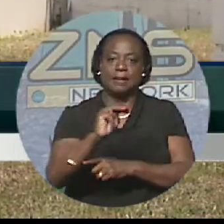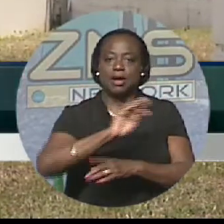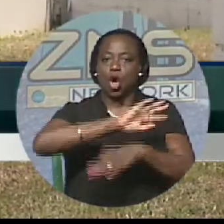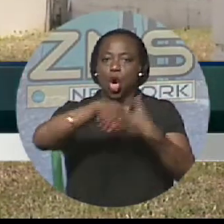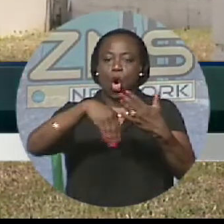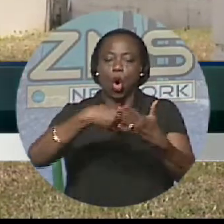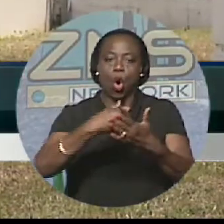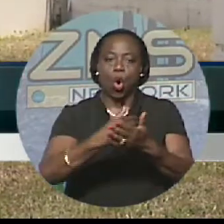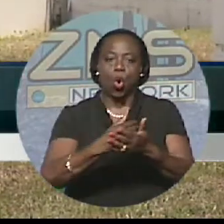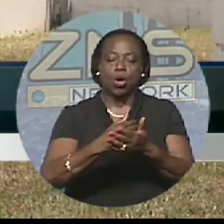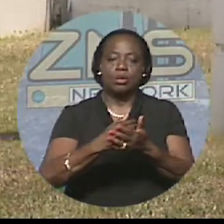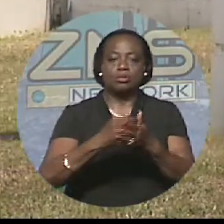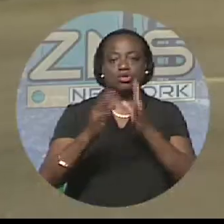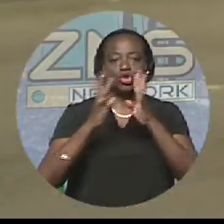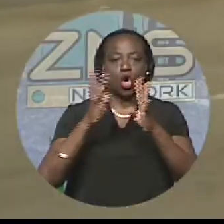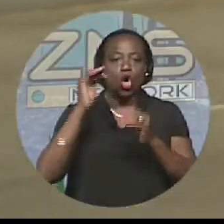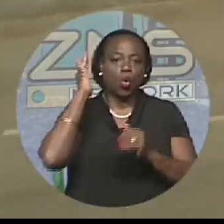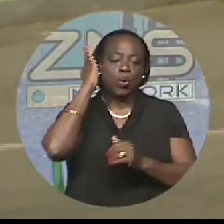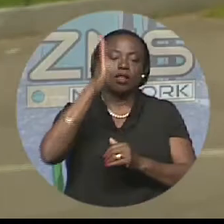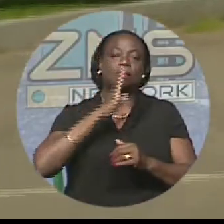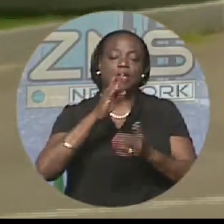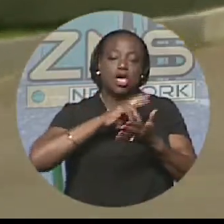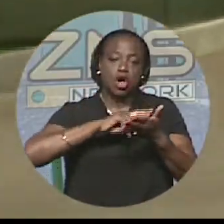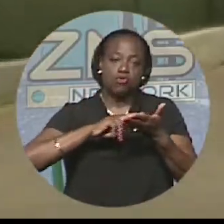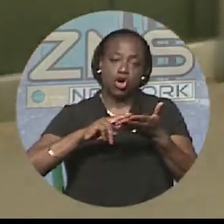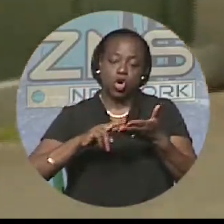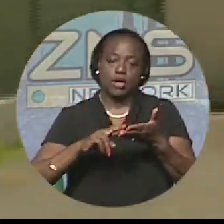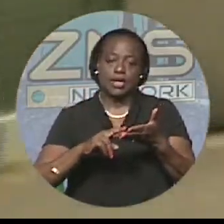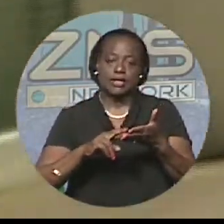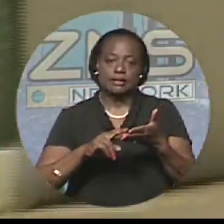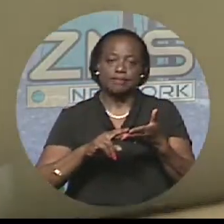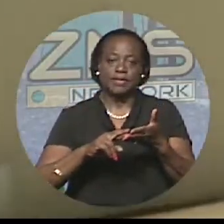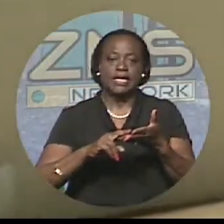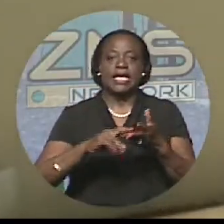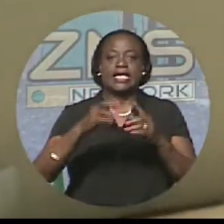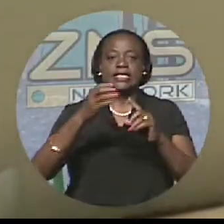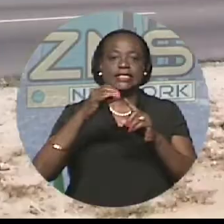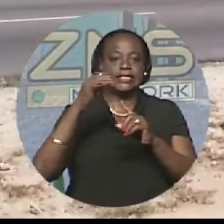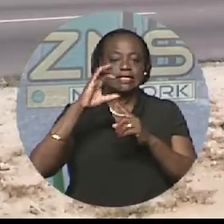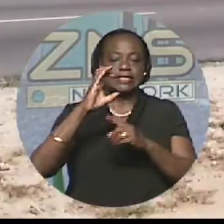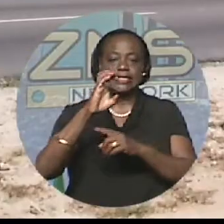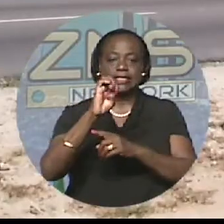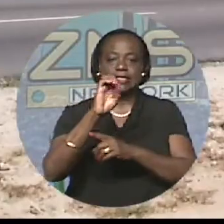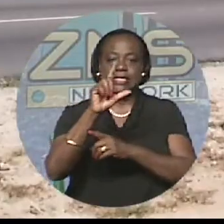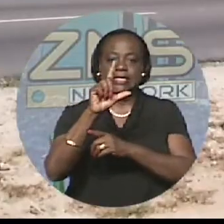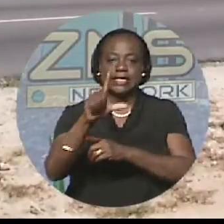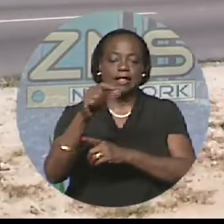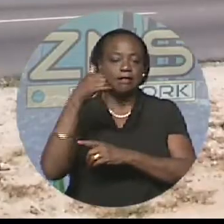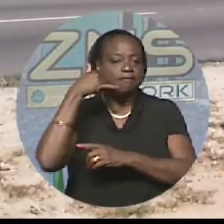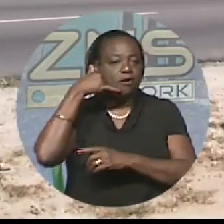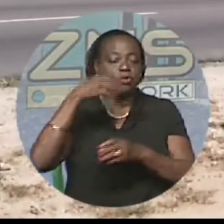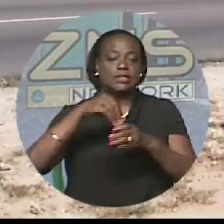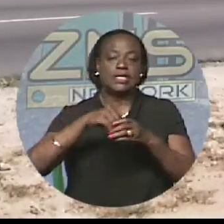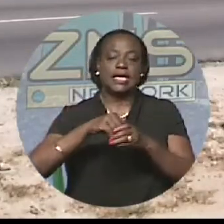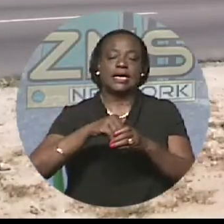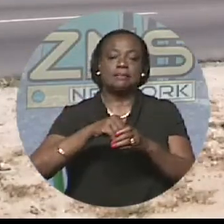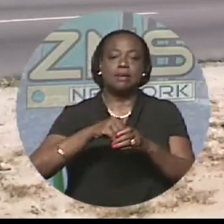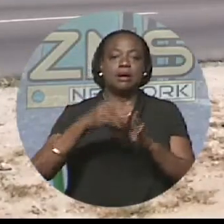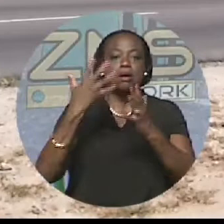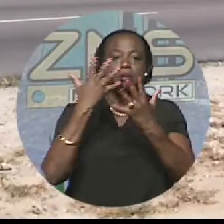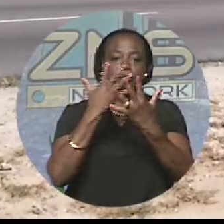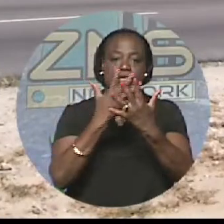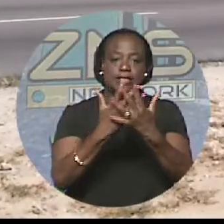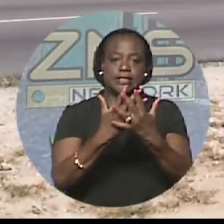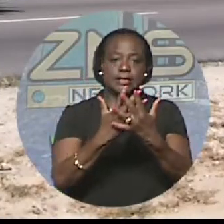recorded. The commissioner believes this could significantly decrease cell phone usage in prison, but more importantly, he claims it fulfills a key component